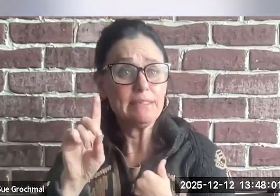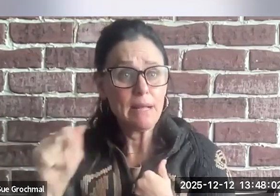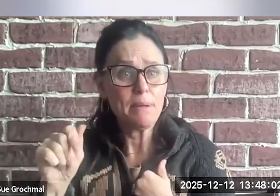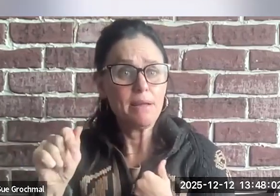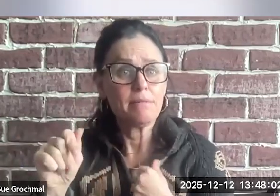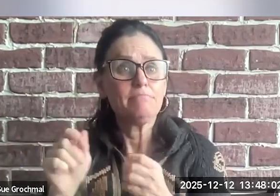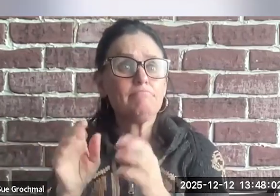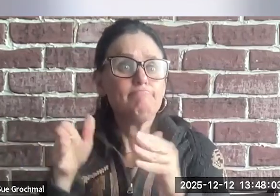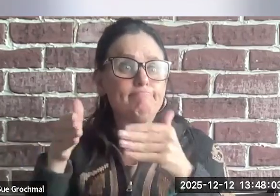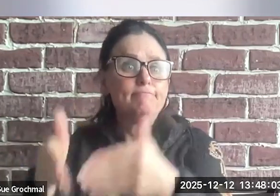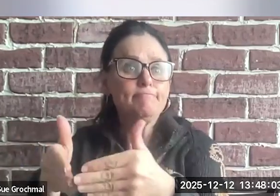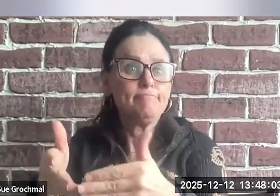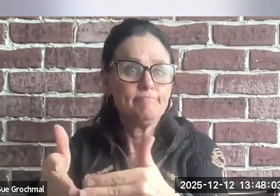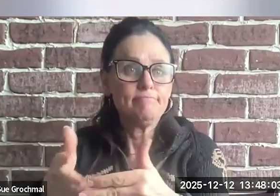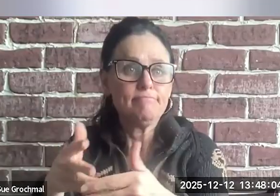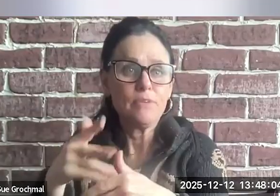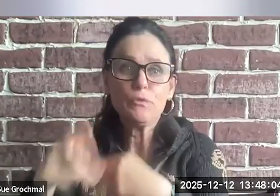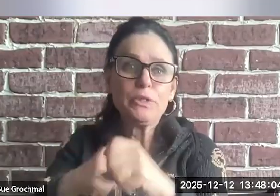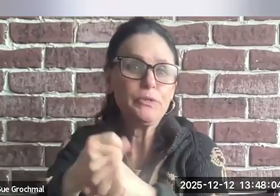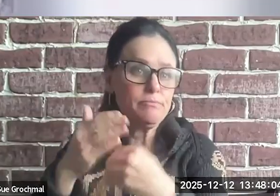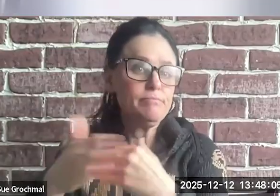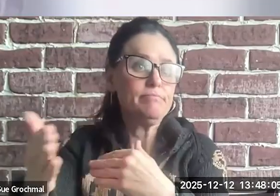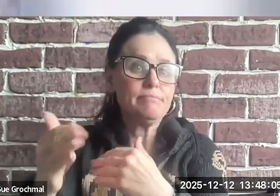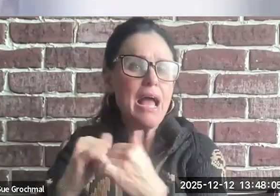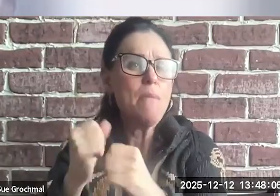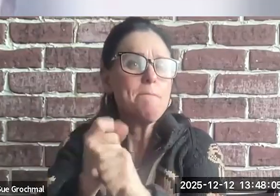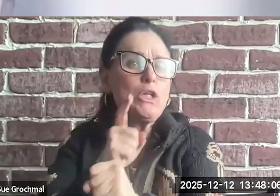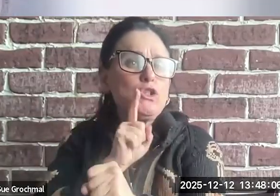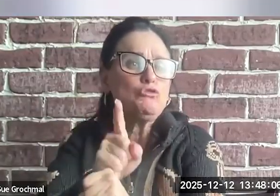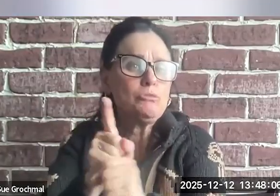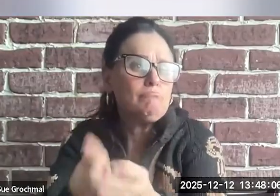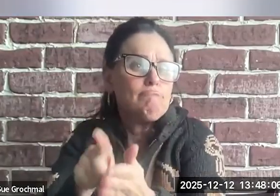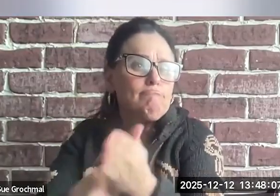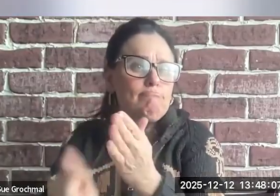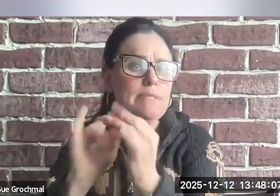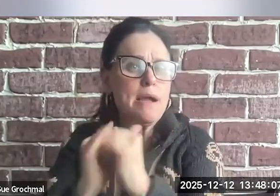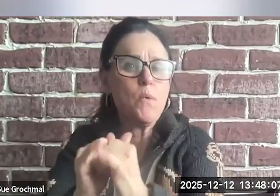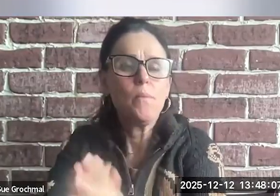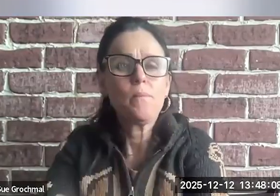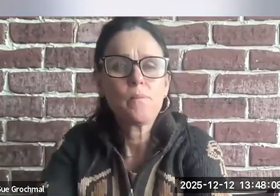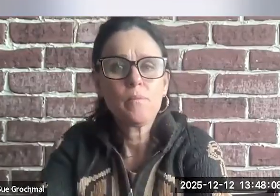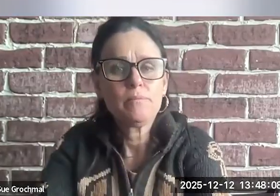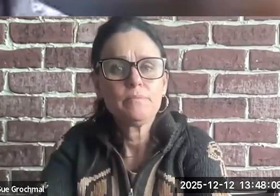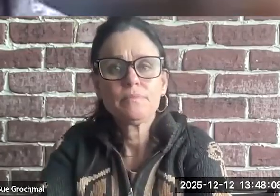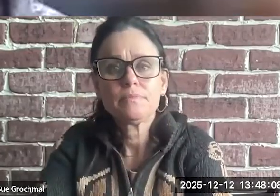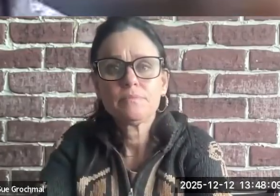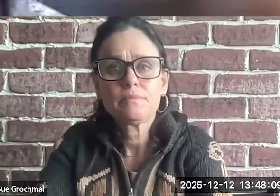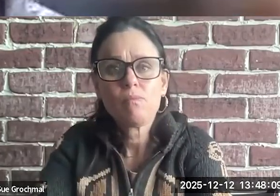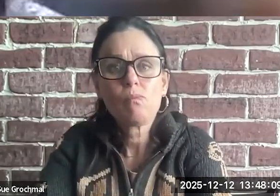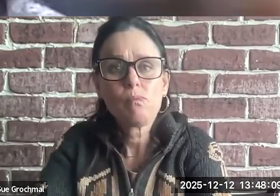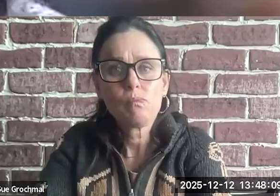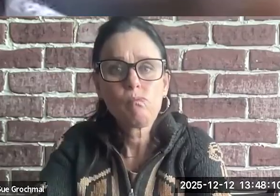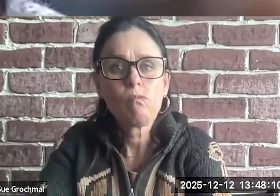remain central throughout all 3 years? I don't know if Jasmine, you want to Fantastic. start with that, and maybe Evan can also talk to that. Sure,